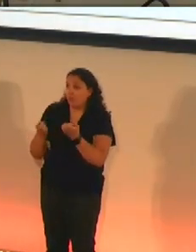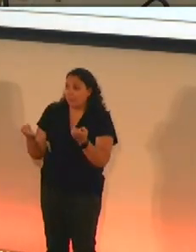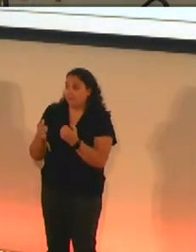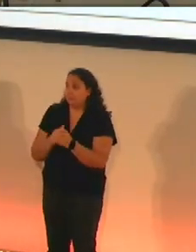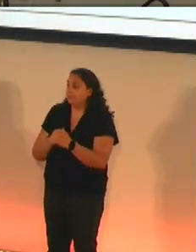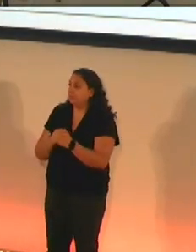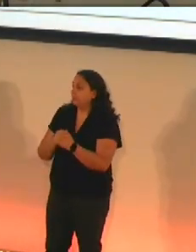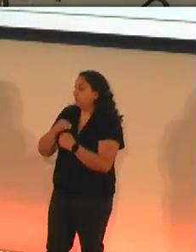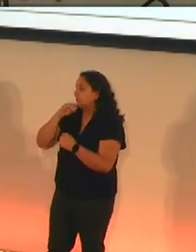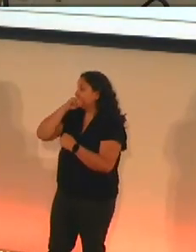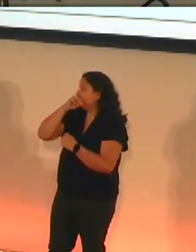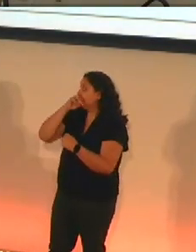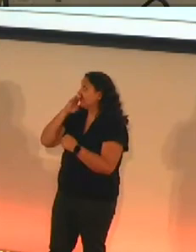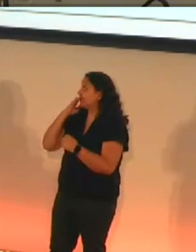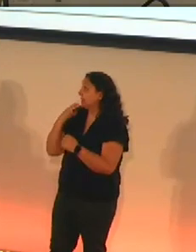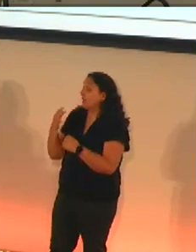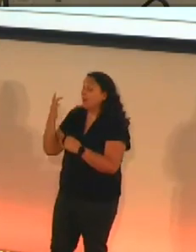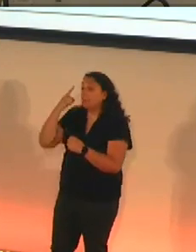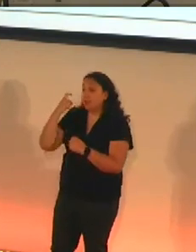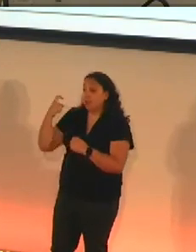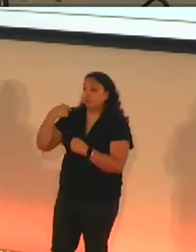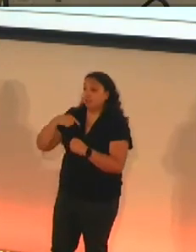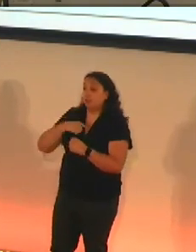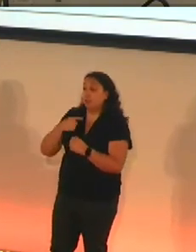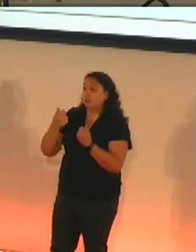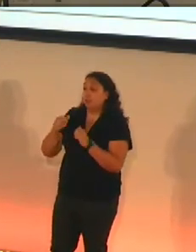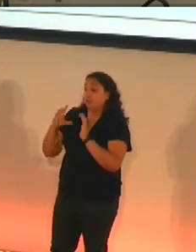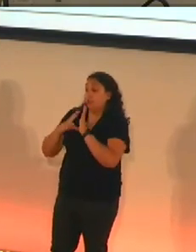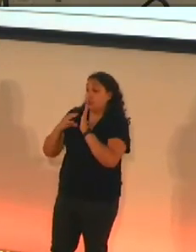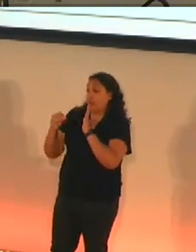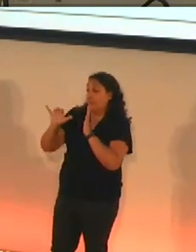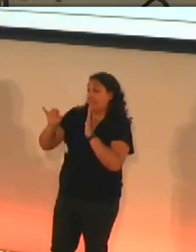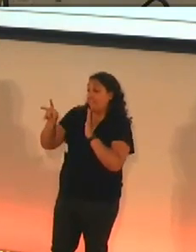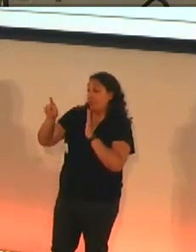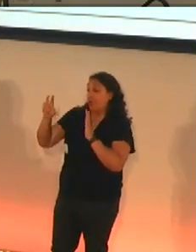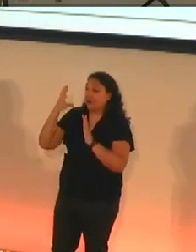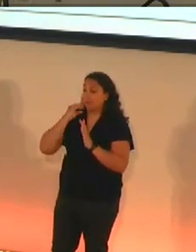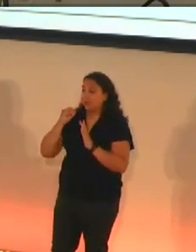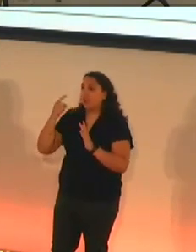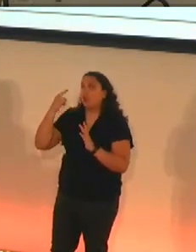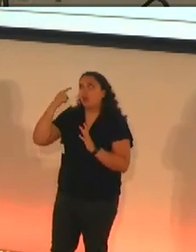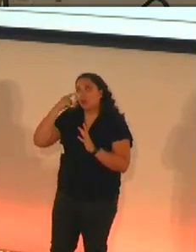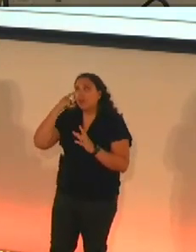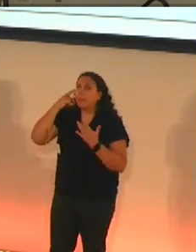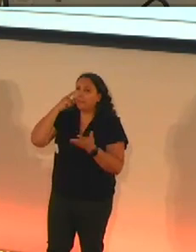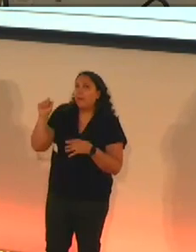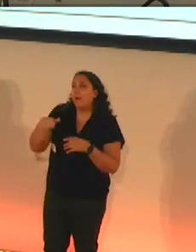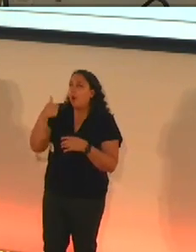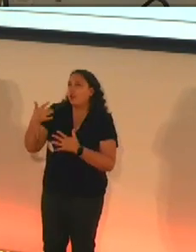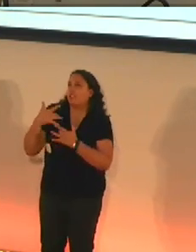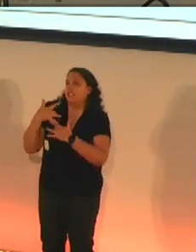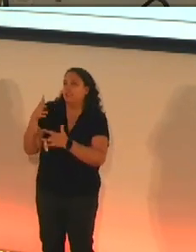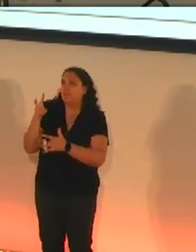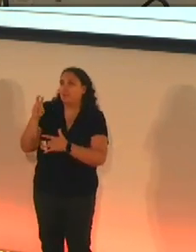Now, since we are emulating a typical social VR experience, we also decided that we needed to emulate a couple of typical social